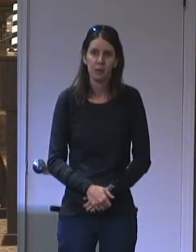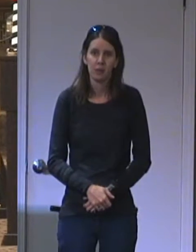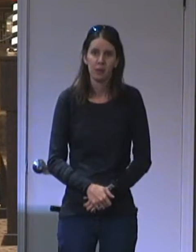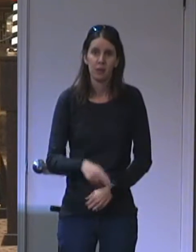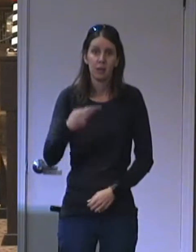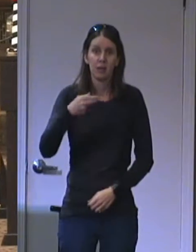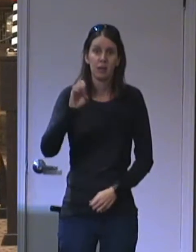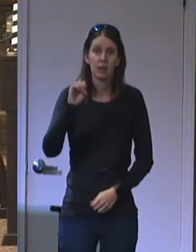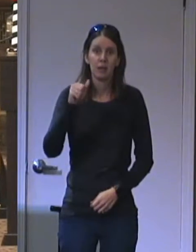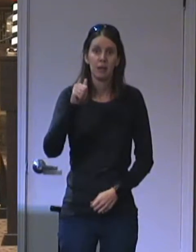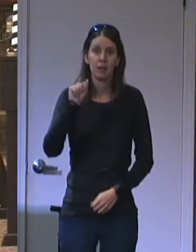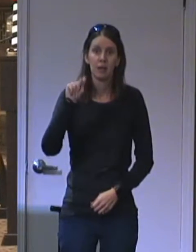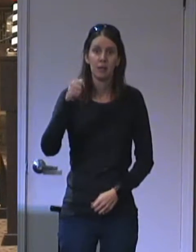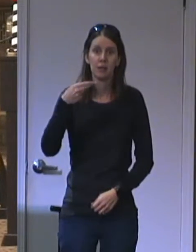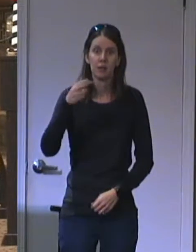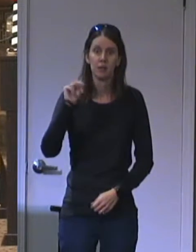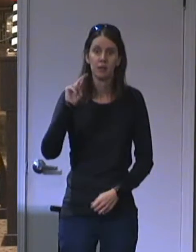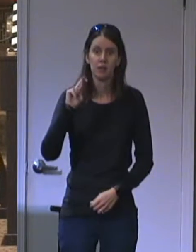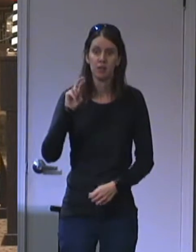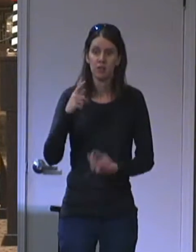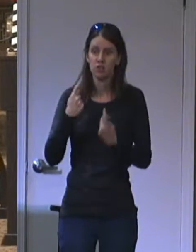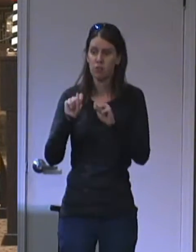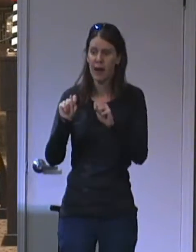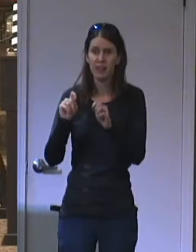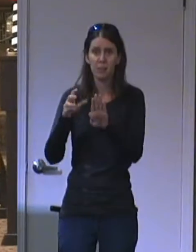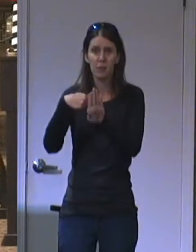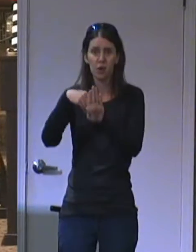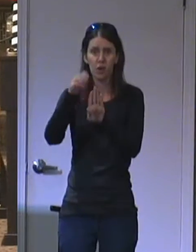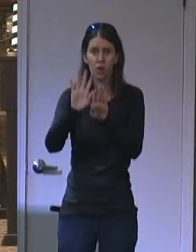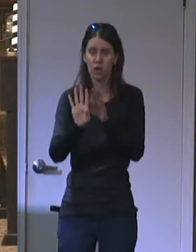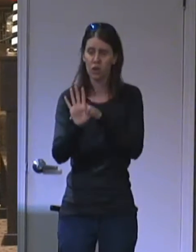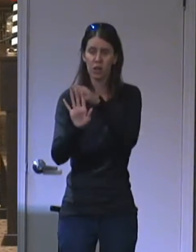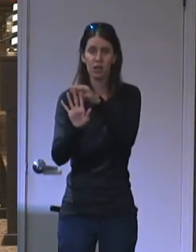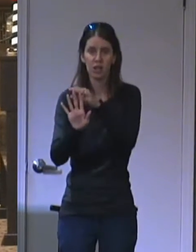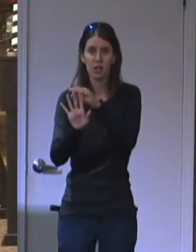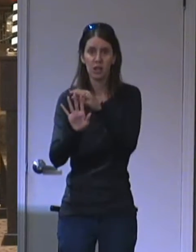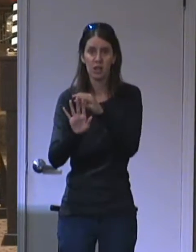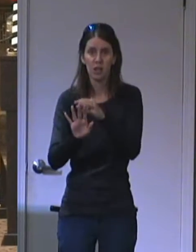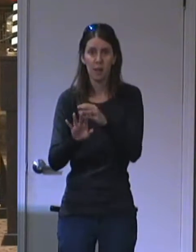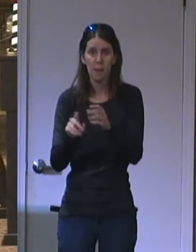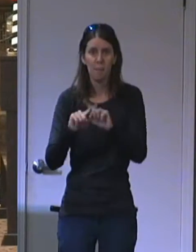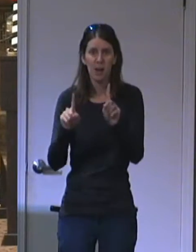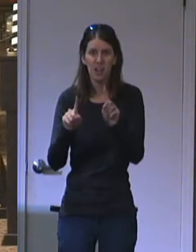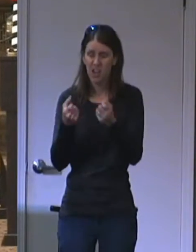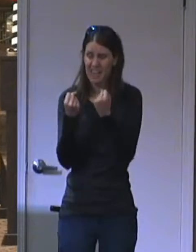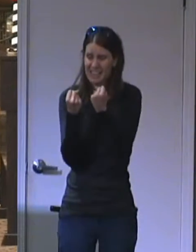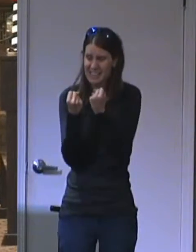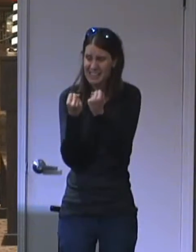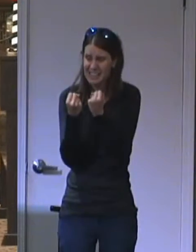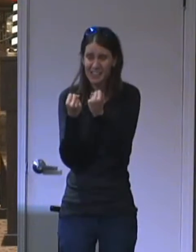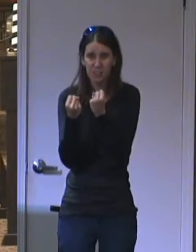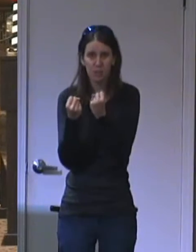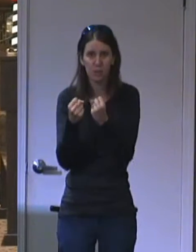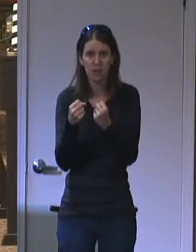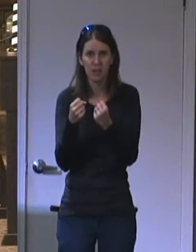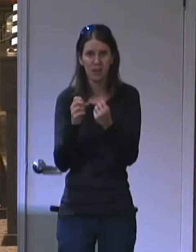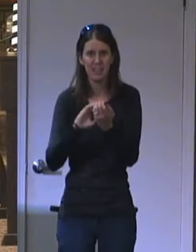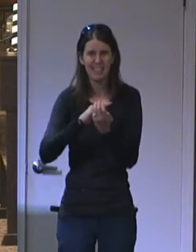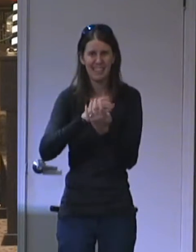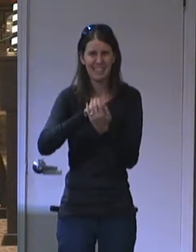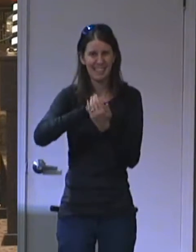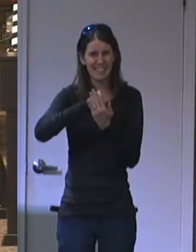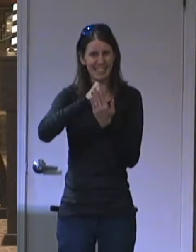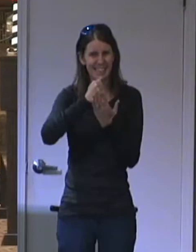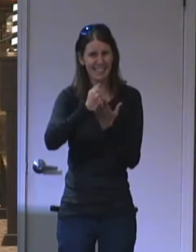Heather tried to put some gloves on her. Had to warm up her hands so she could open up her hands enough to get gloves on. Put two pair of gloves on